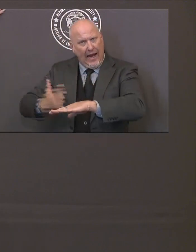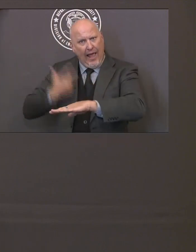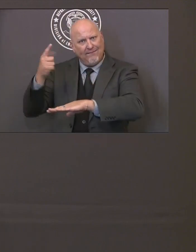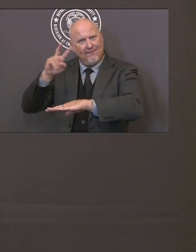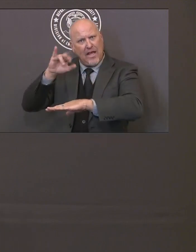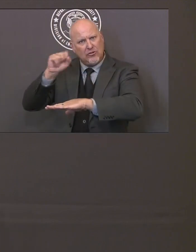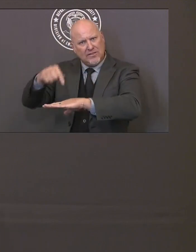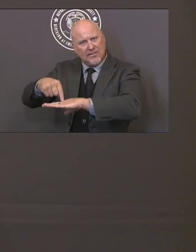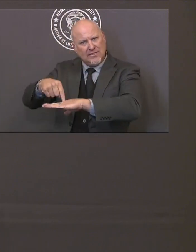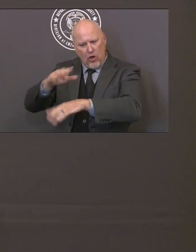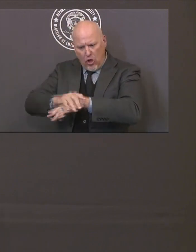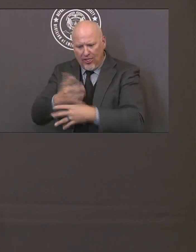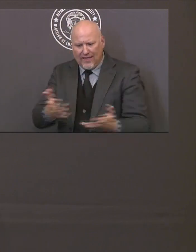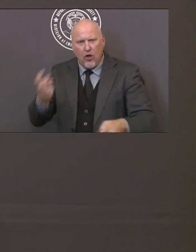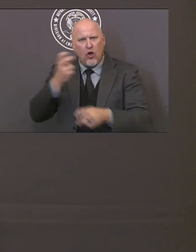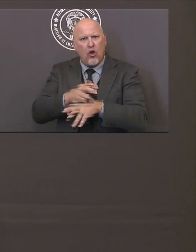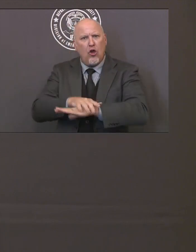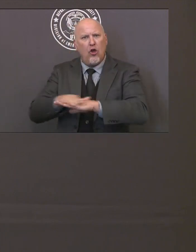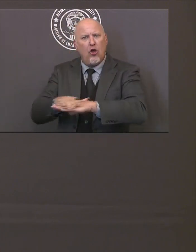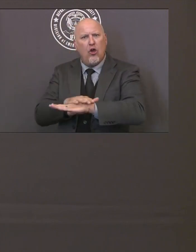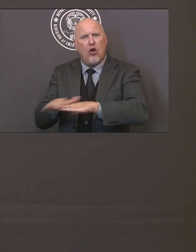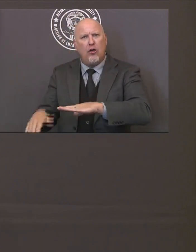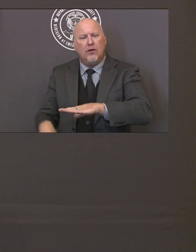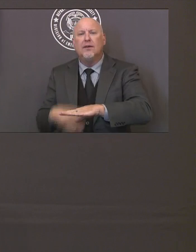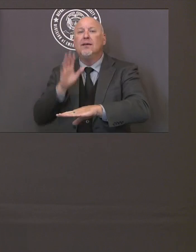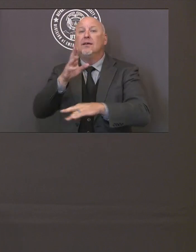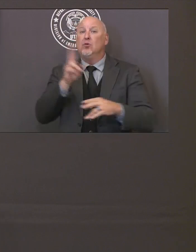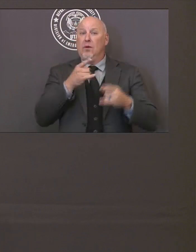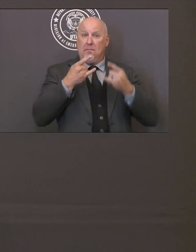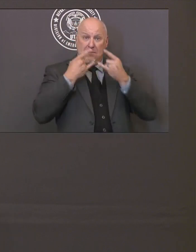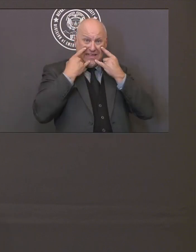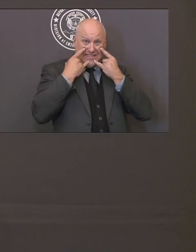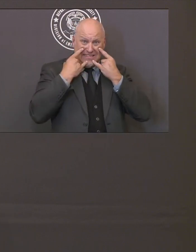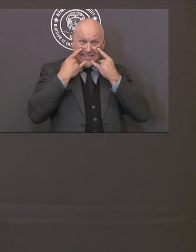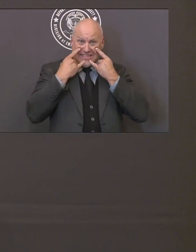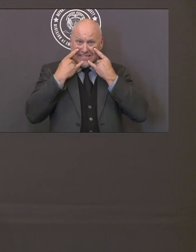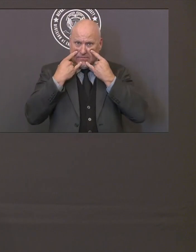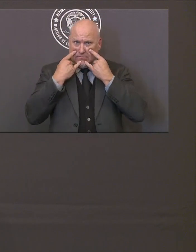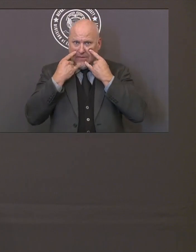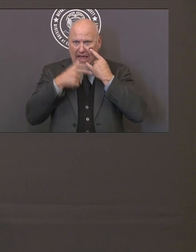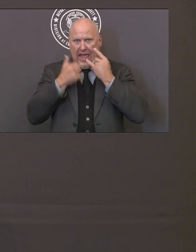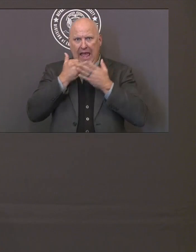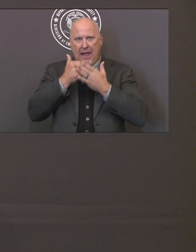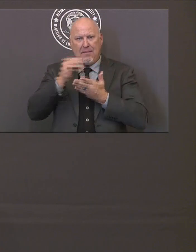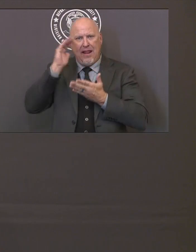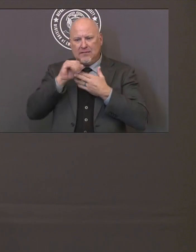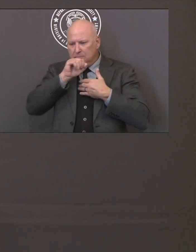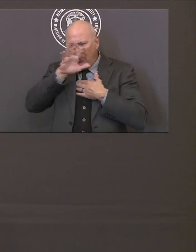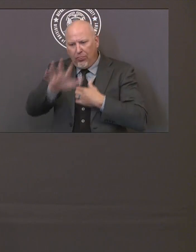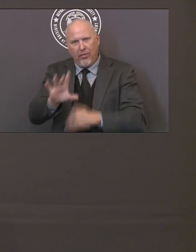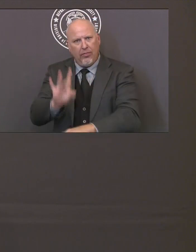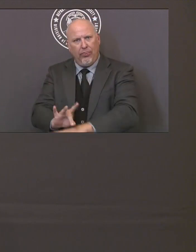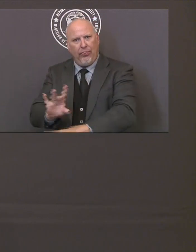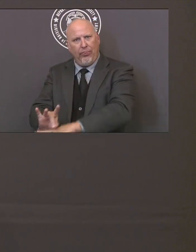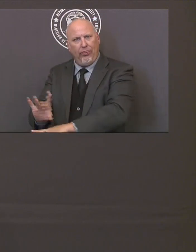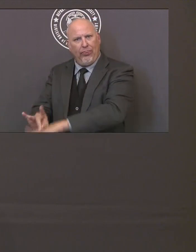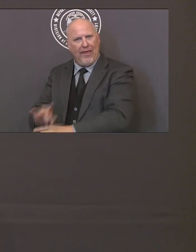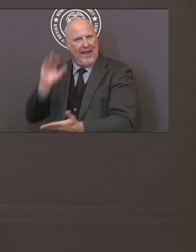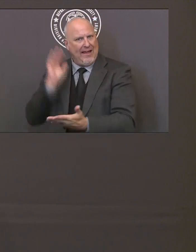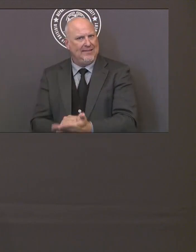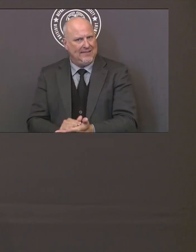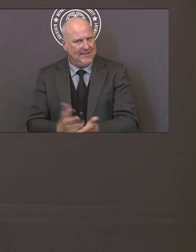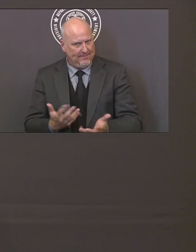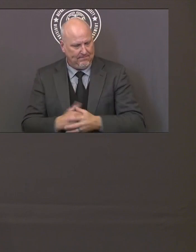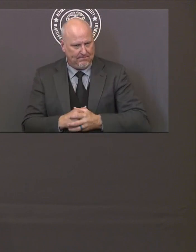those droplets within the mask is really crucial. The second reason, which in my opinion is more important, is the rate of